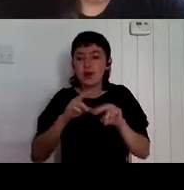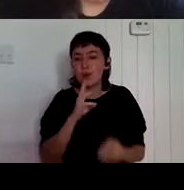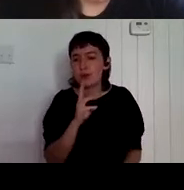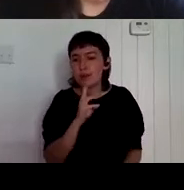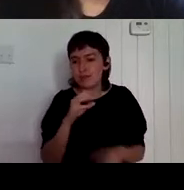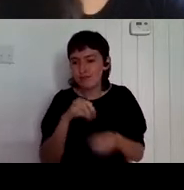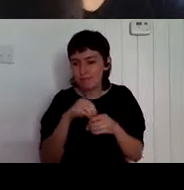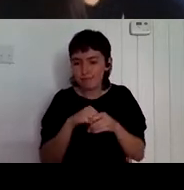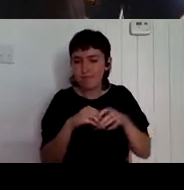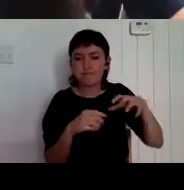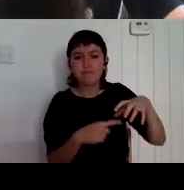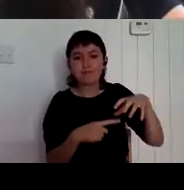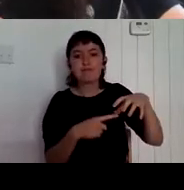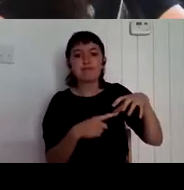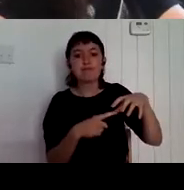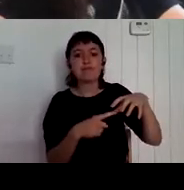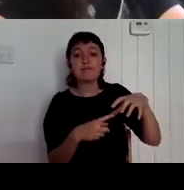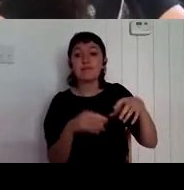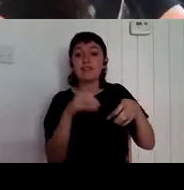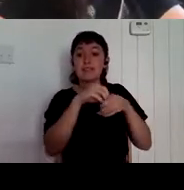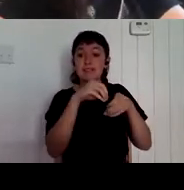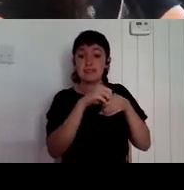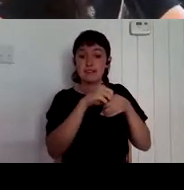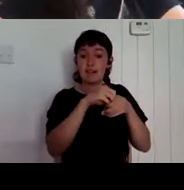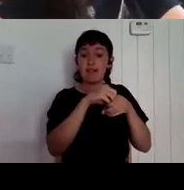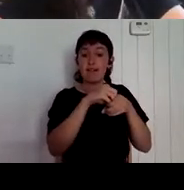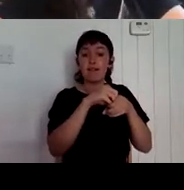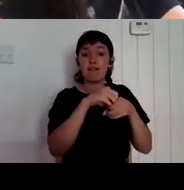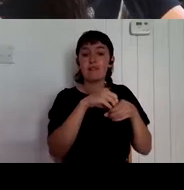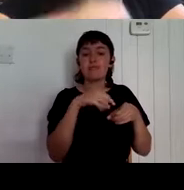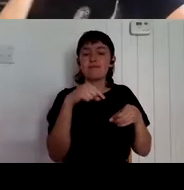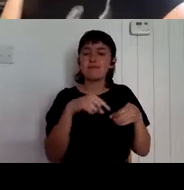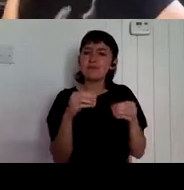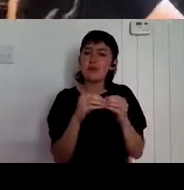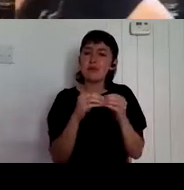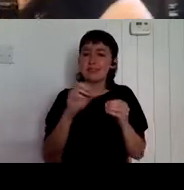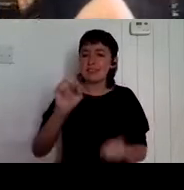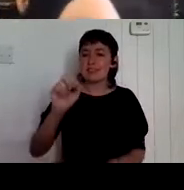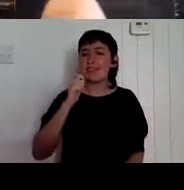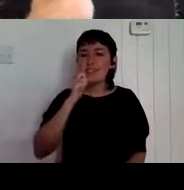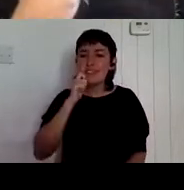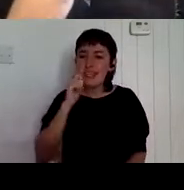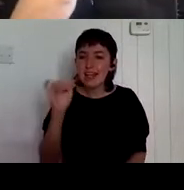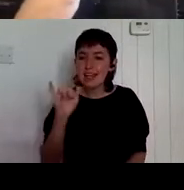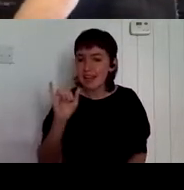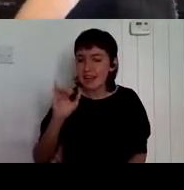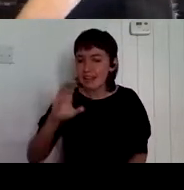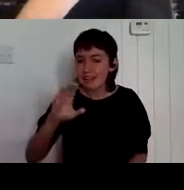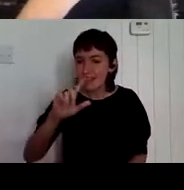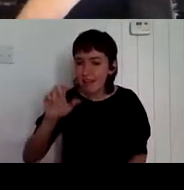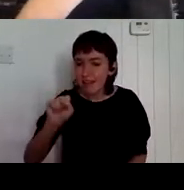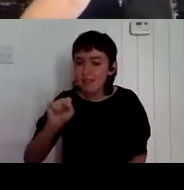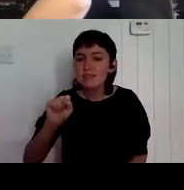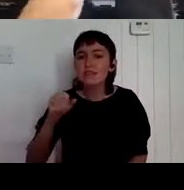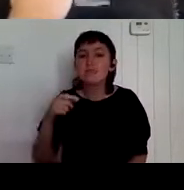more skin-like cells, but they have some special qualities that let them to be able to actually move and